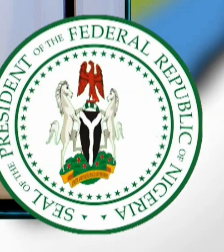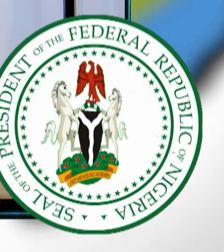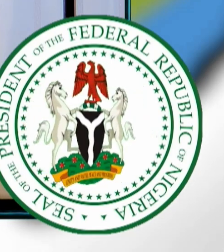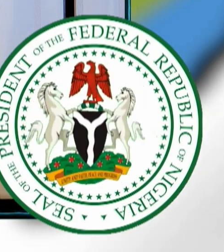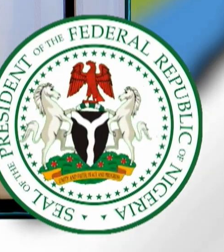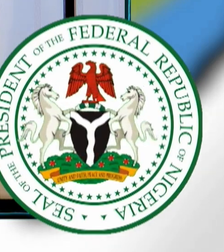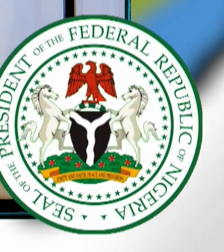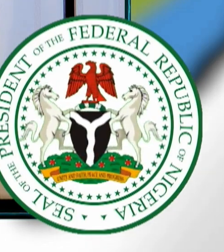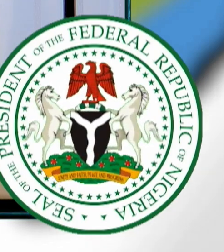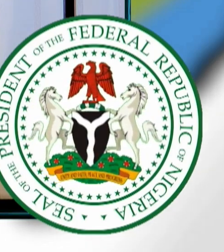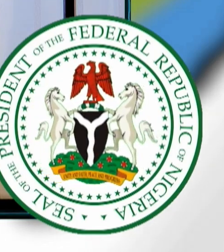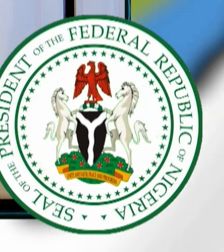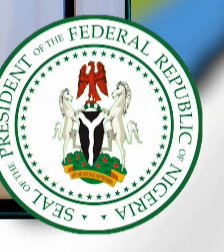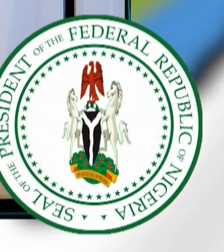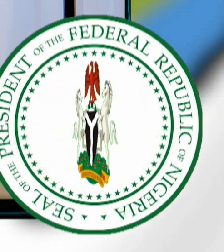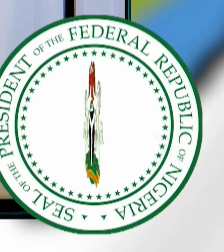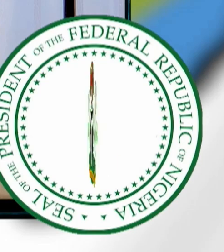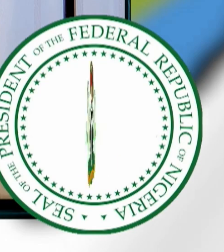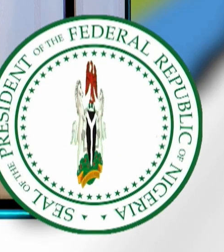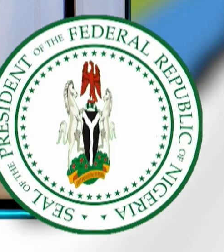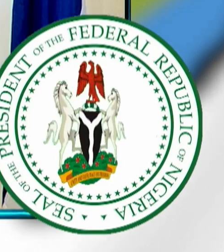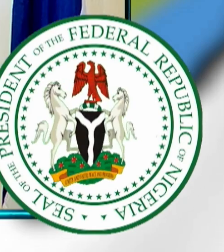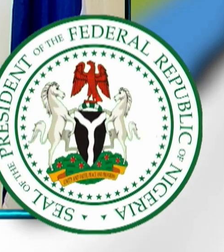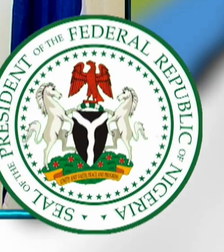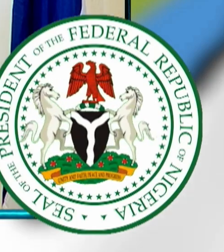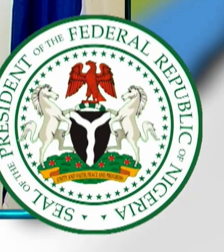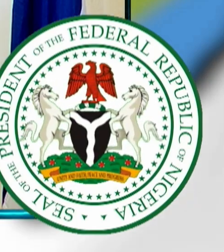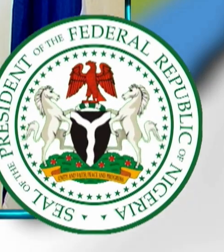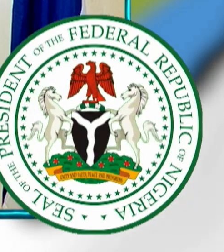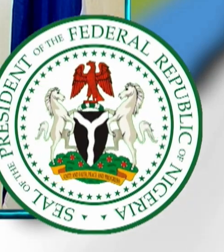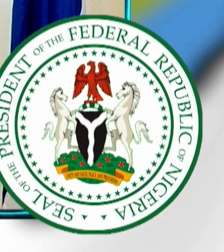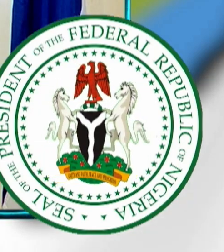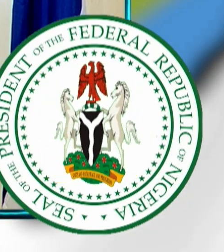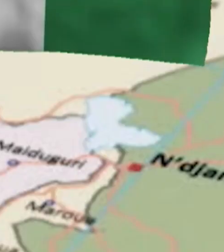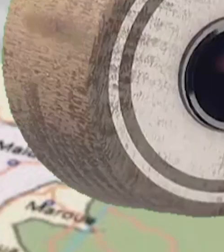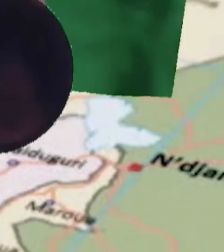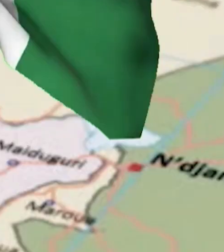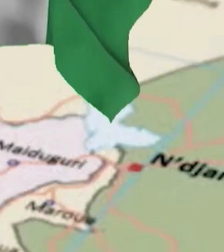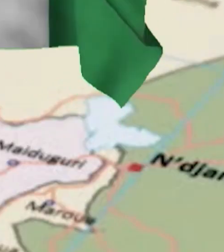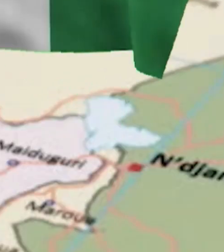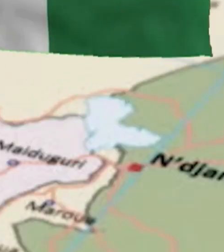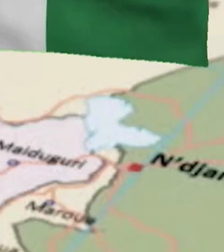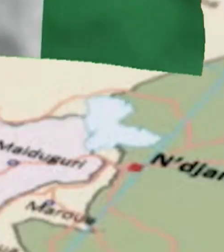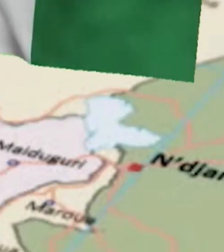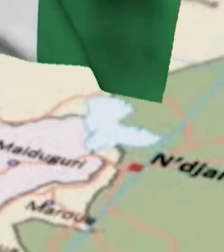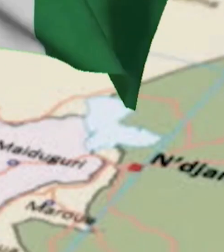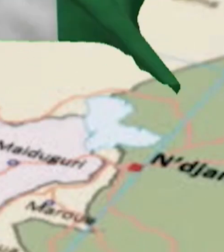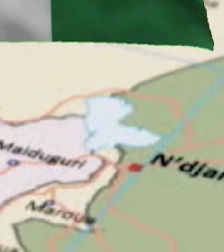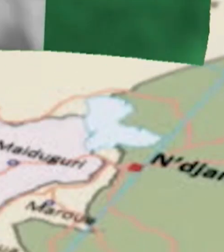was vandalized during the protests in Kano. What a shame.